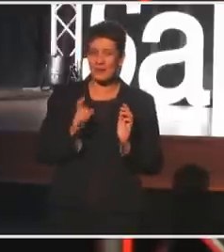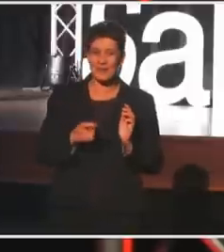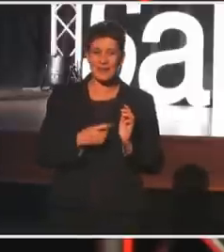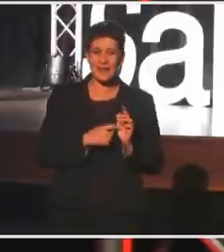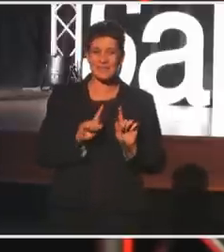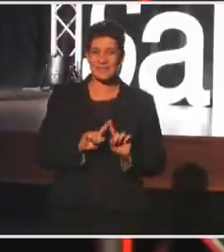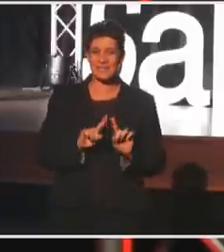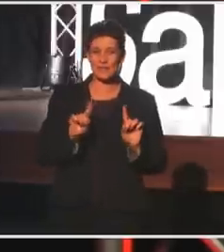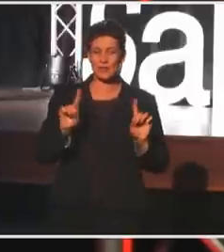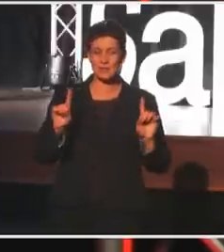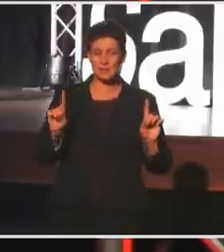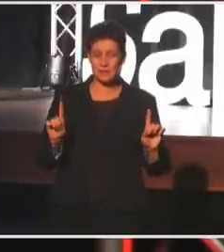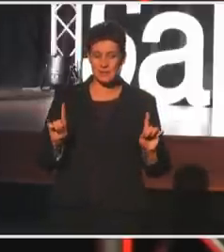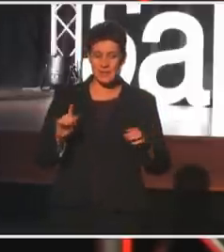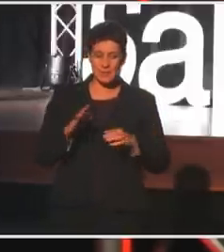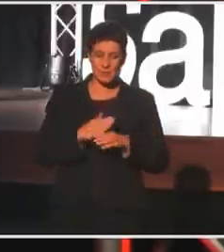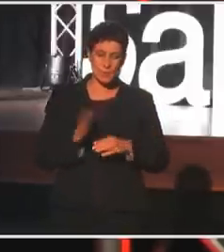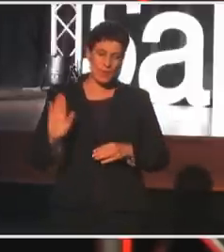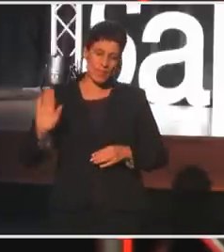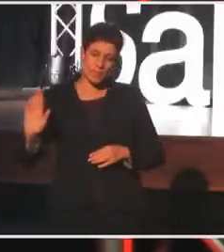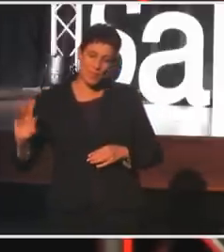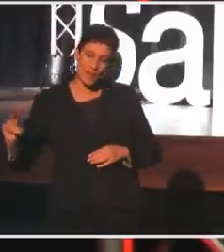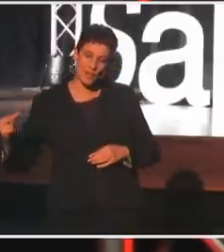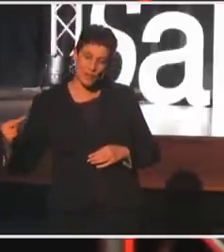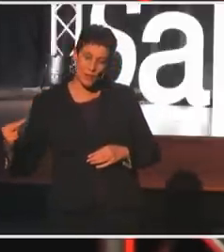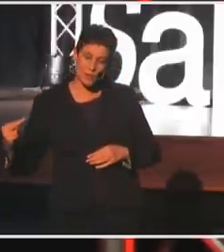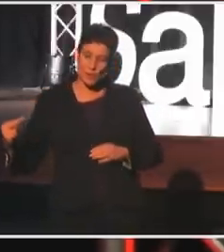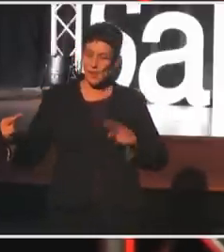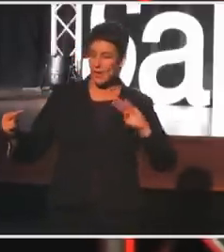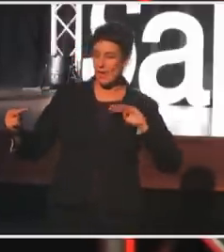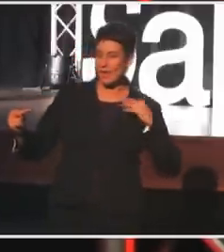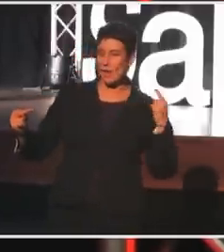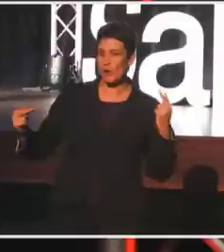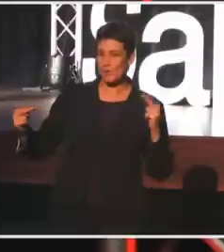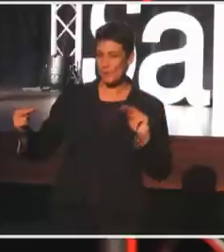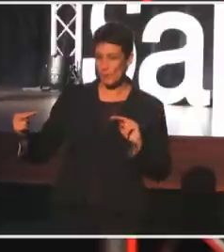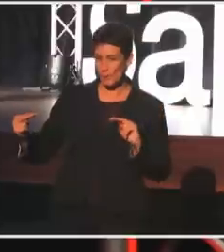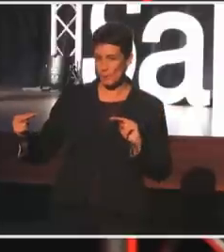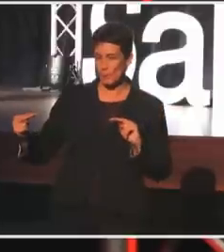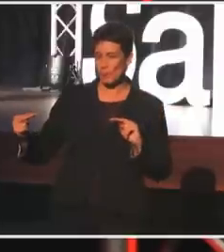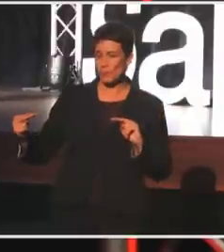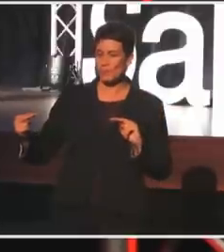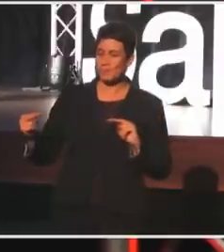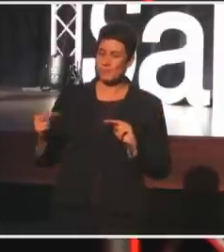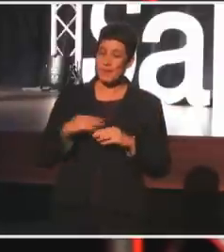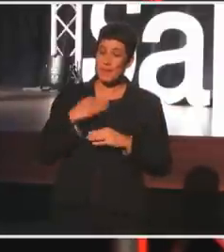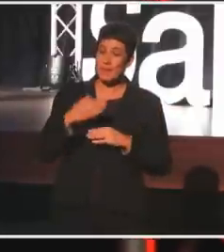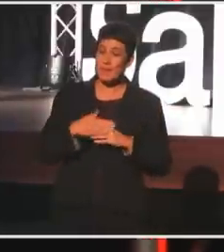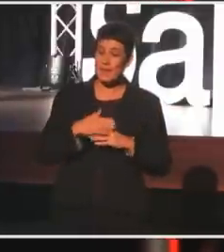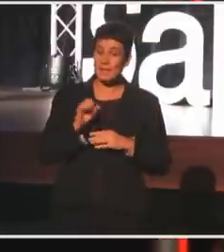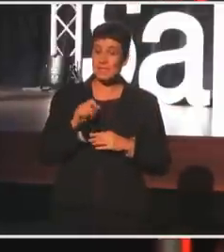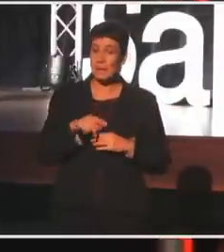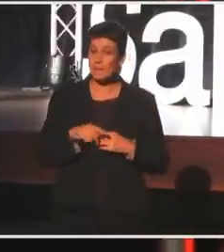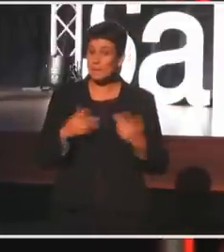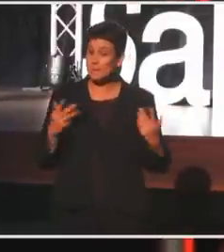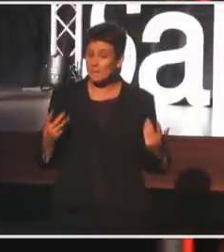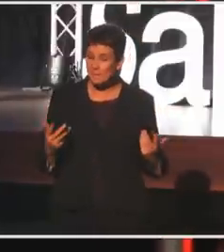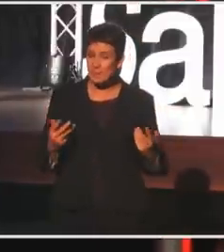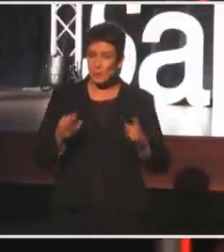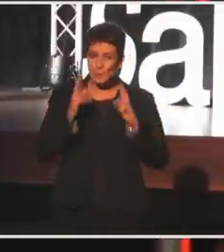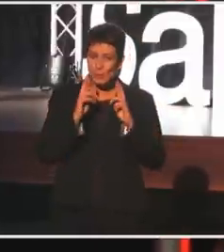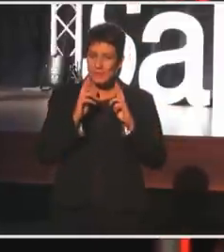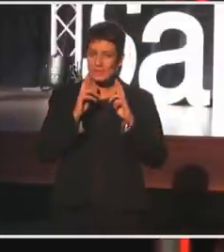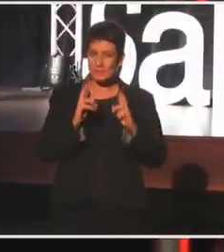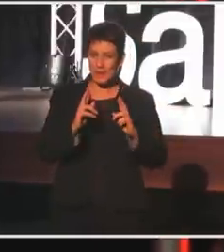the differences between their view and ours. The next step is to